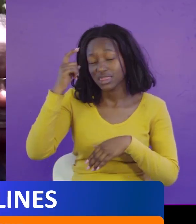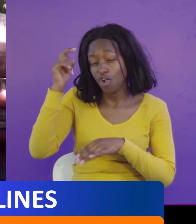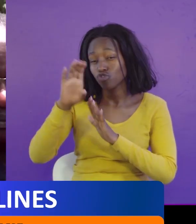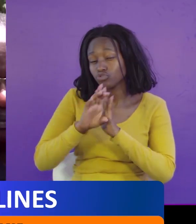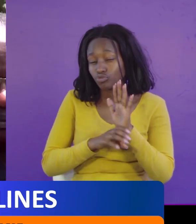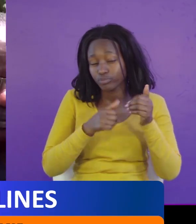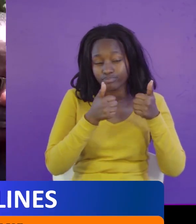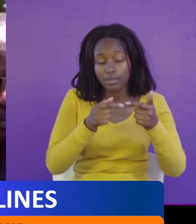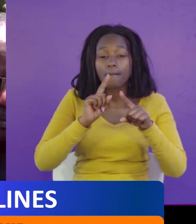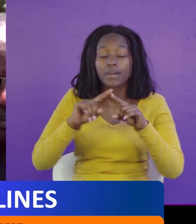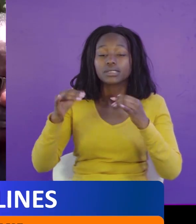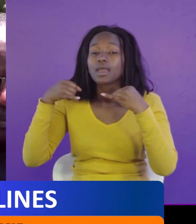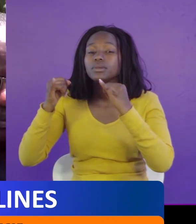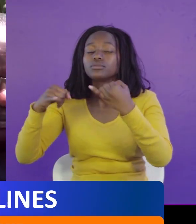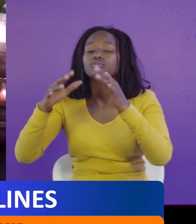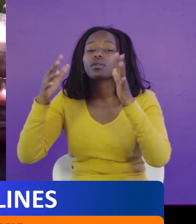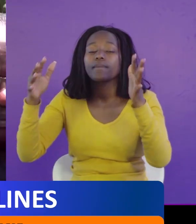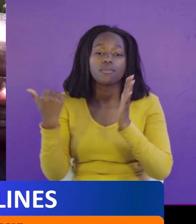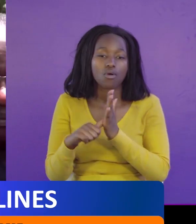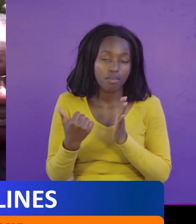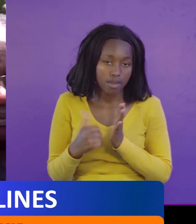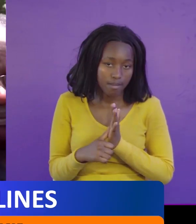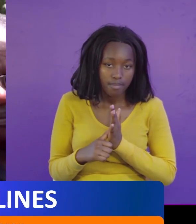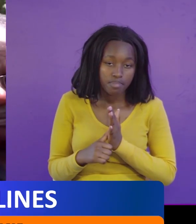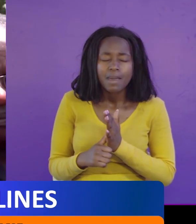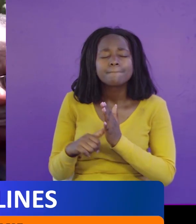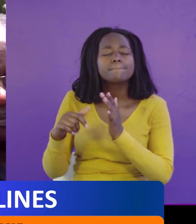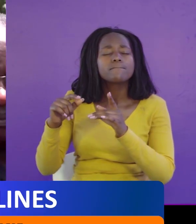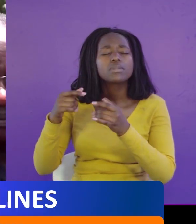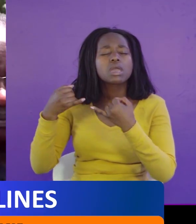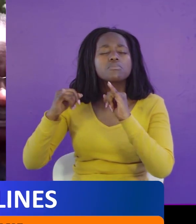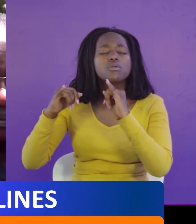the implementation a problem? Implementation is a problem because